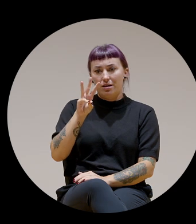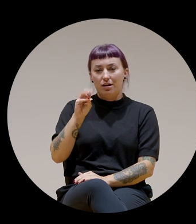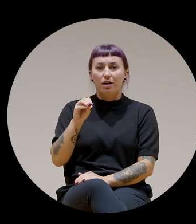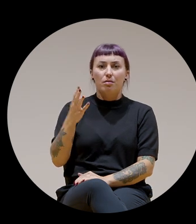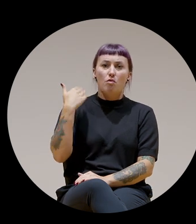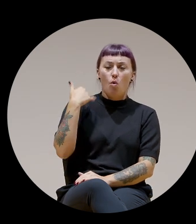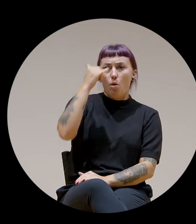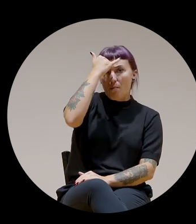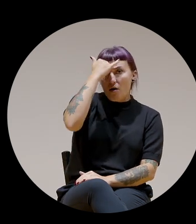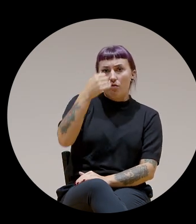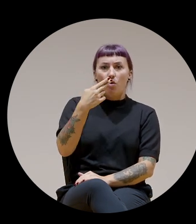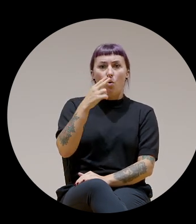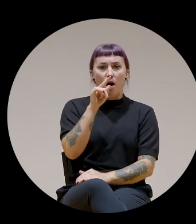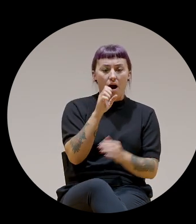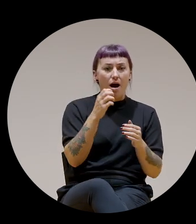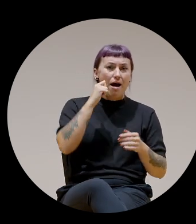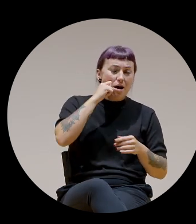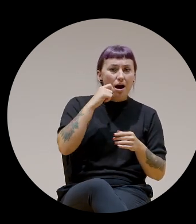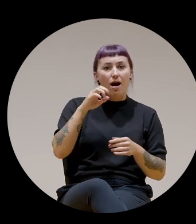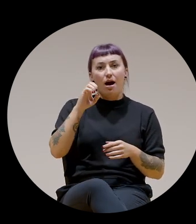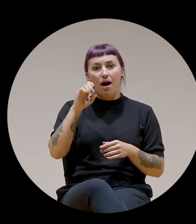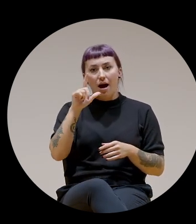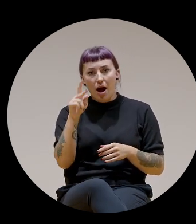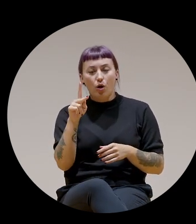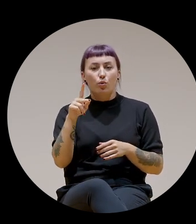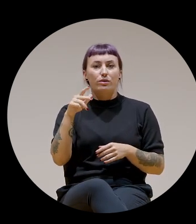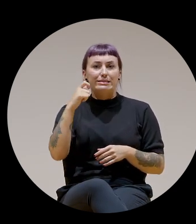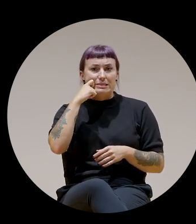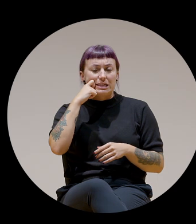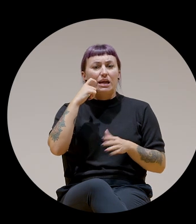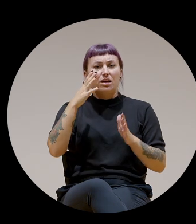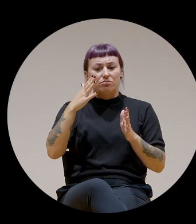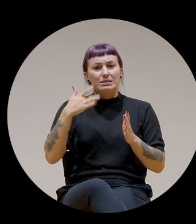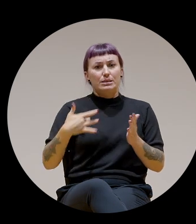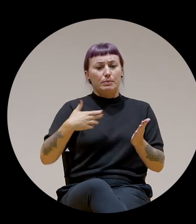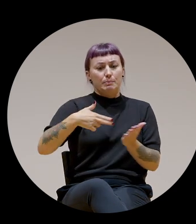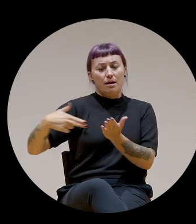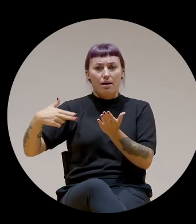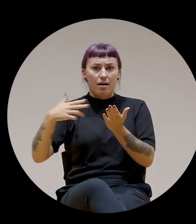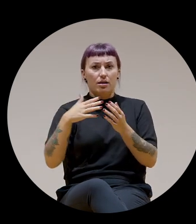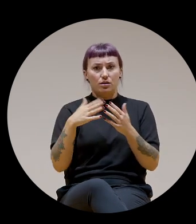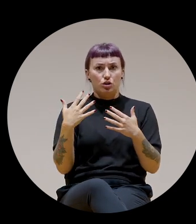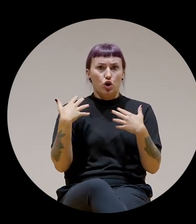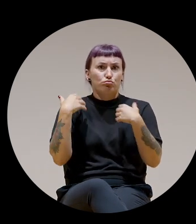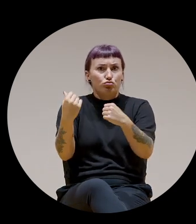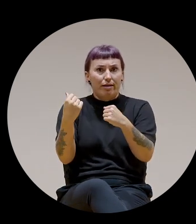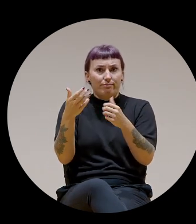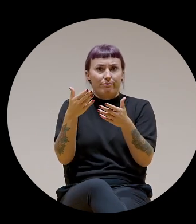buffalo hides and the elk skin shirts and so forth that they had typically painted their brave deeds